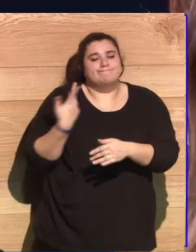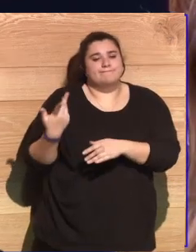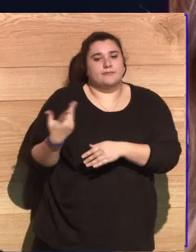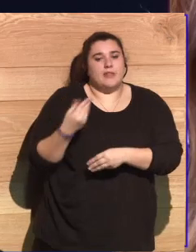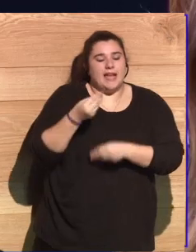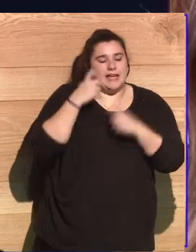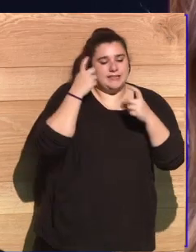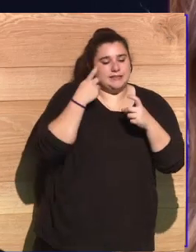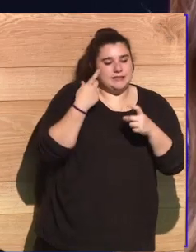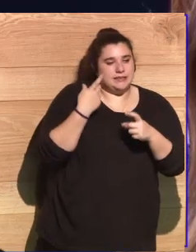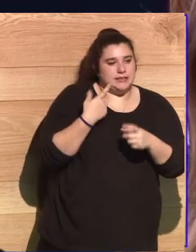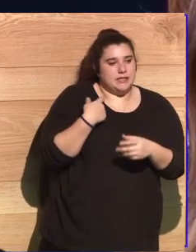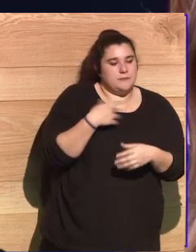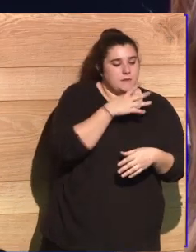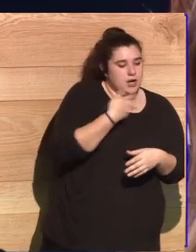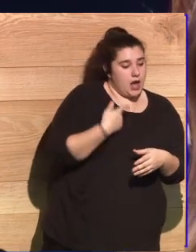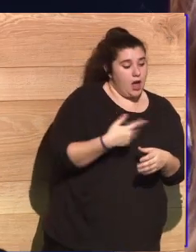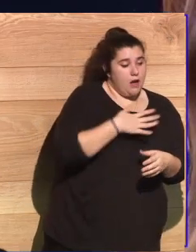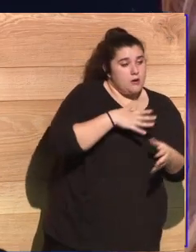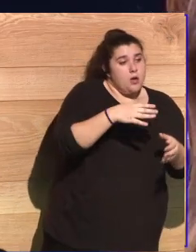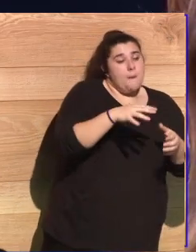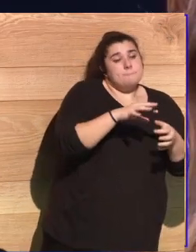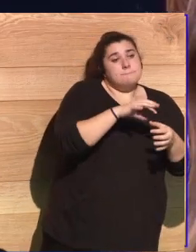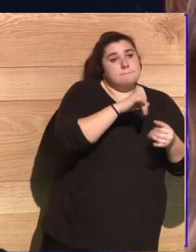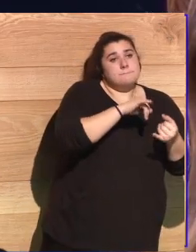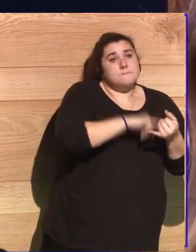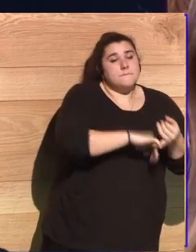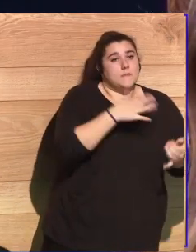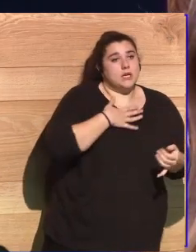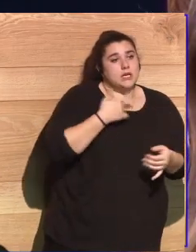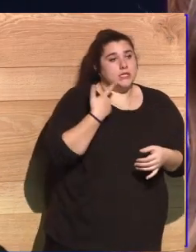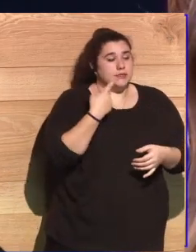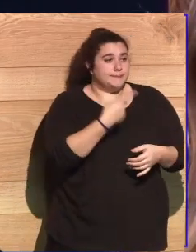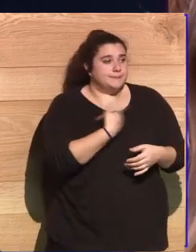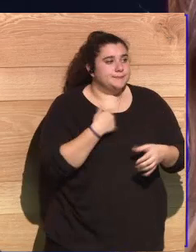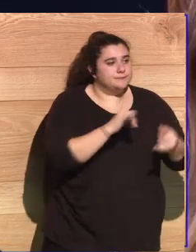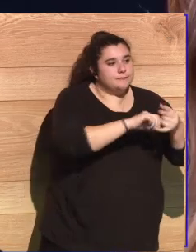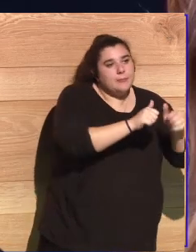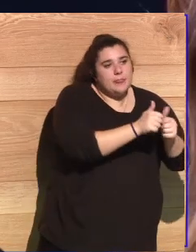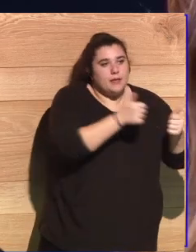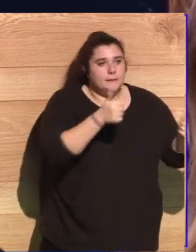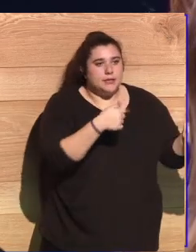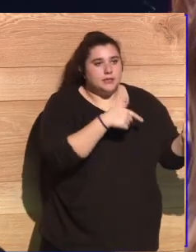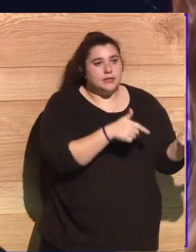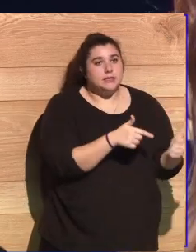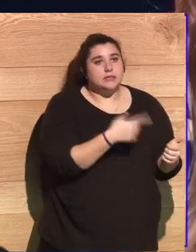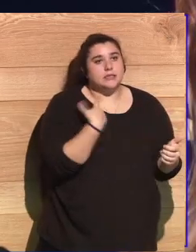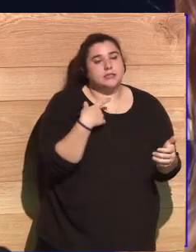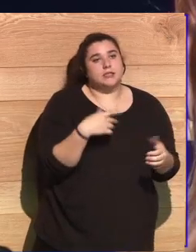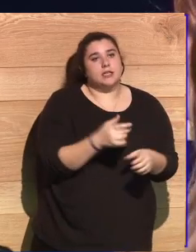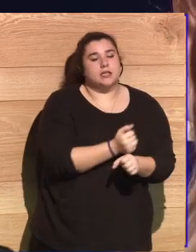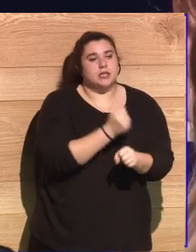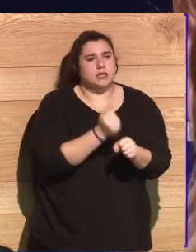had divorced me and moved back to Yellowstone Park, and I was working at Montana State University as a head chef